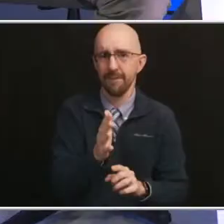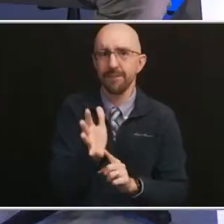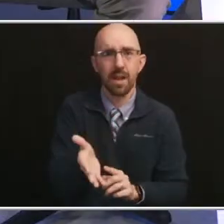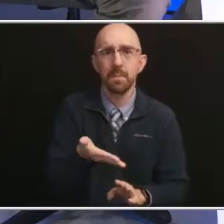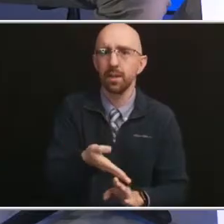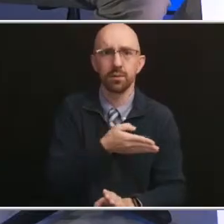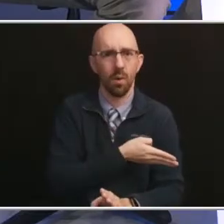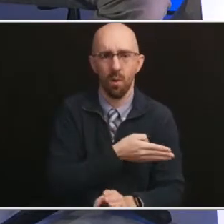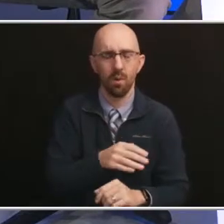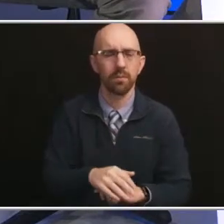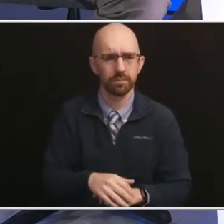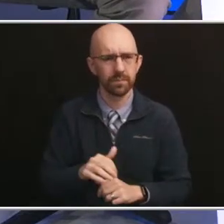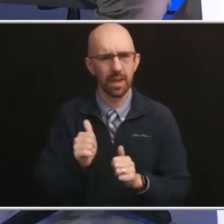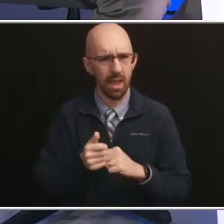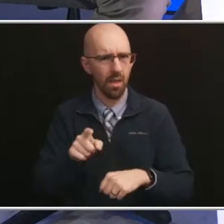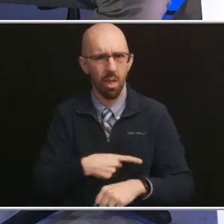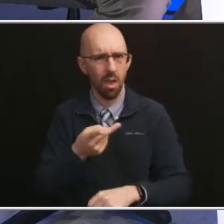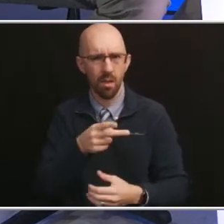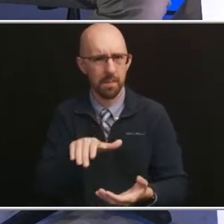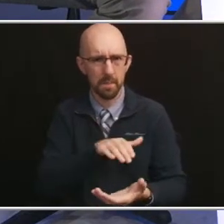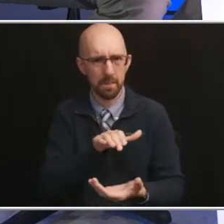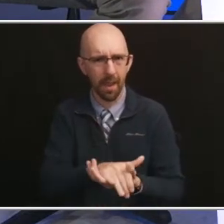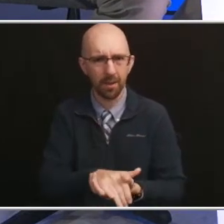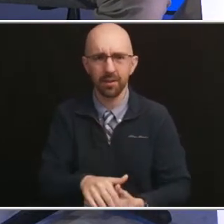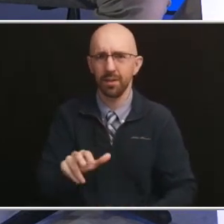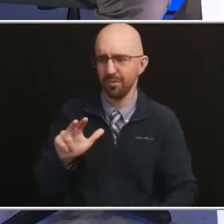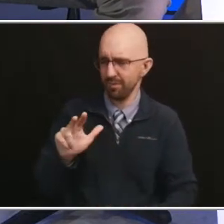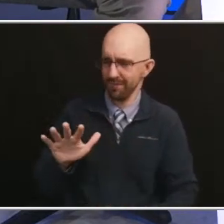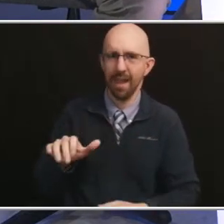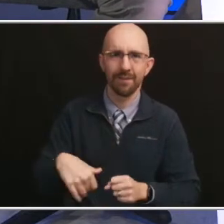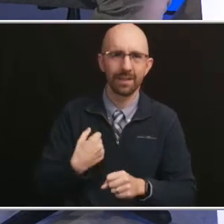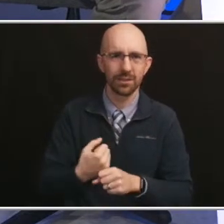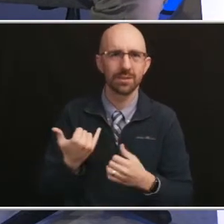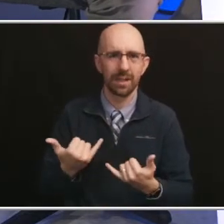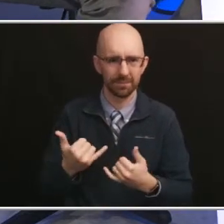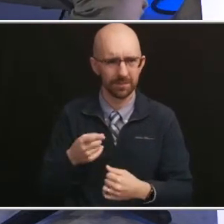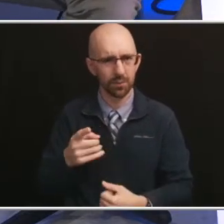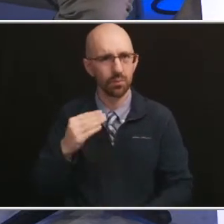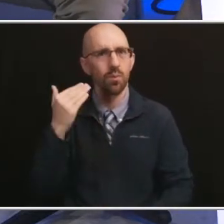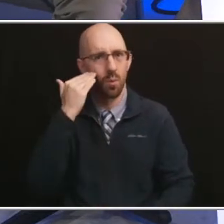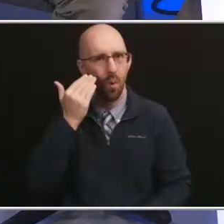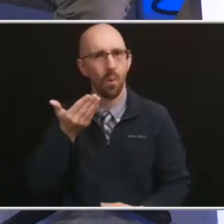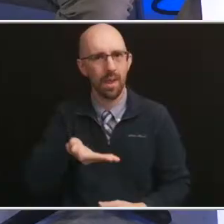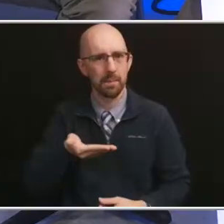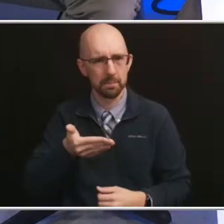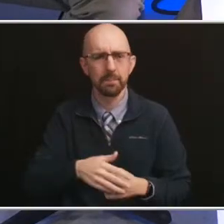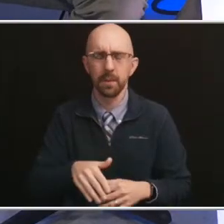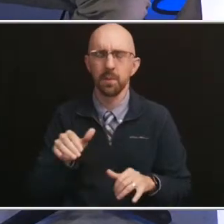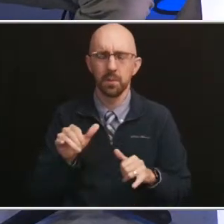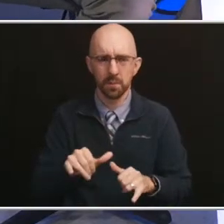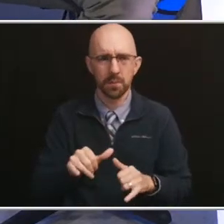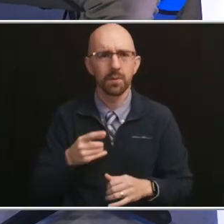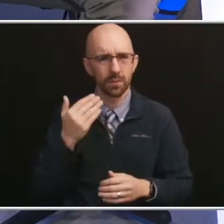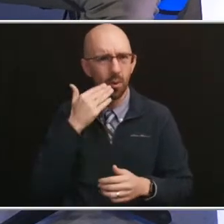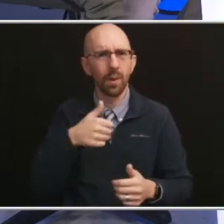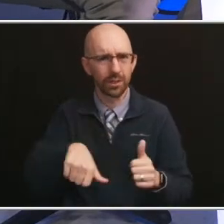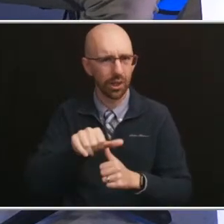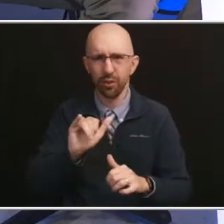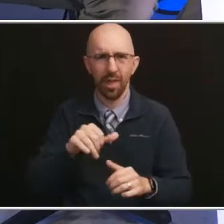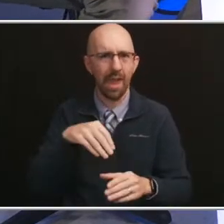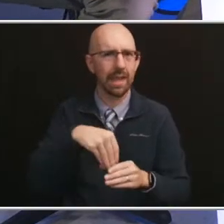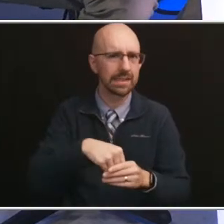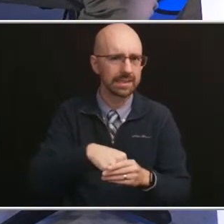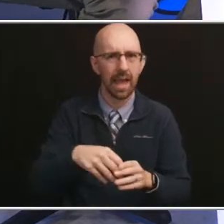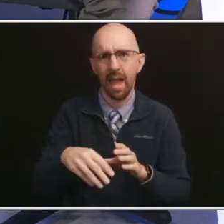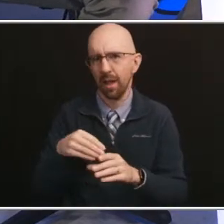how long have you been married? We've been married 35 years. So you know him. Well, I mean, you Right. know each other inside out. Right. Brent,